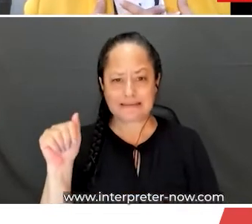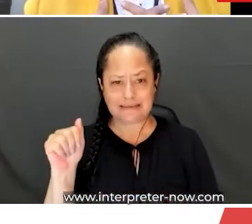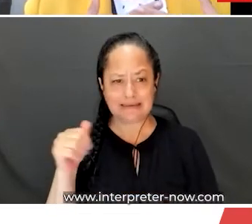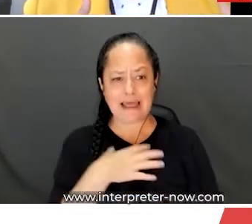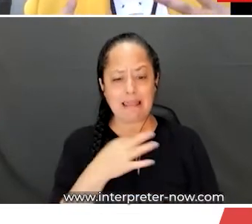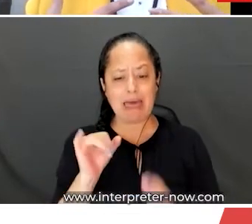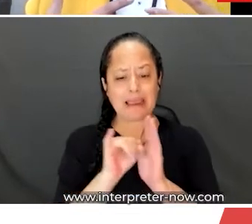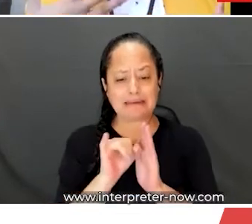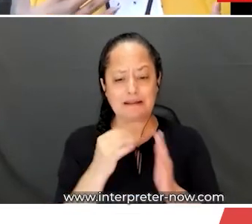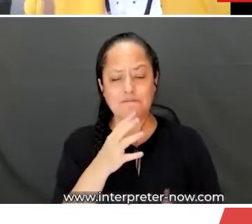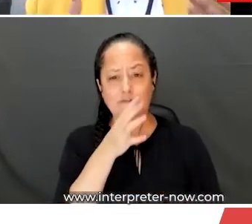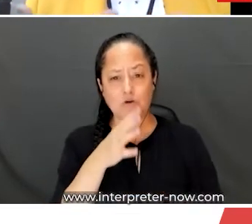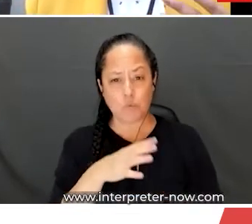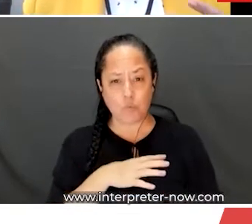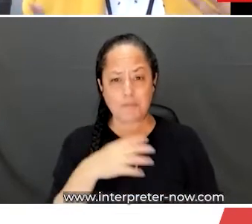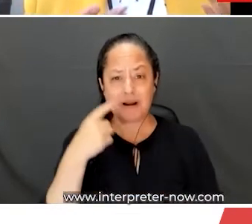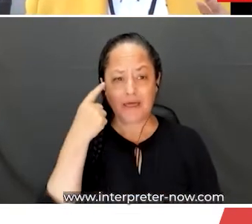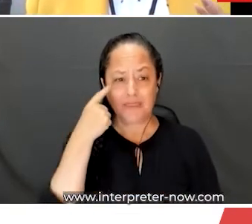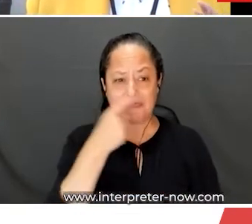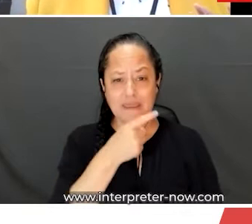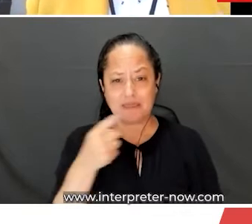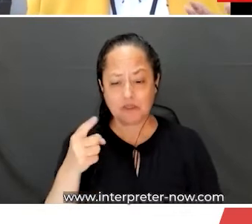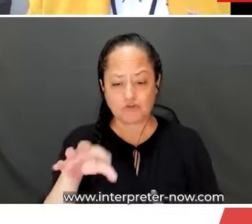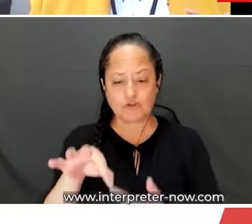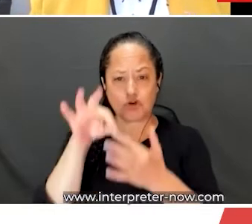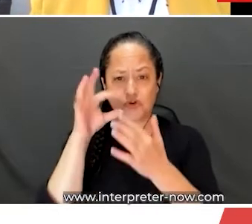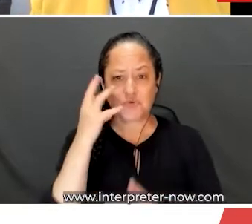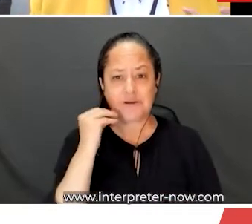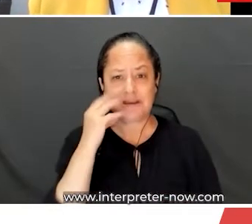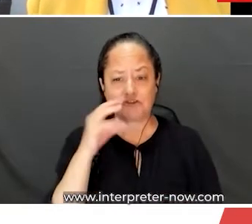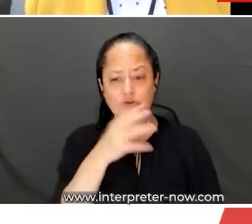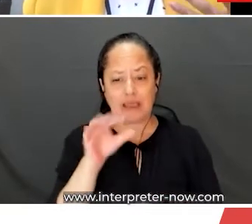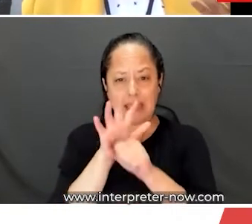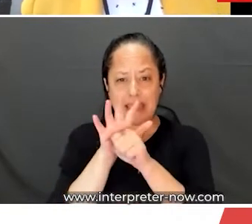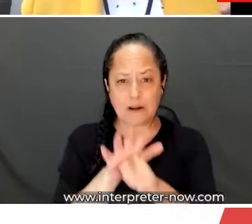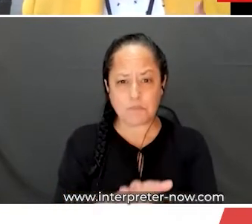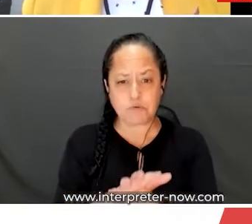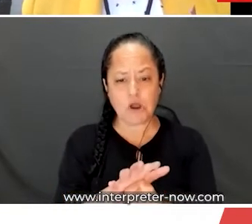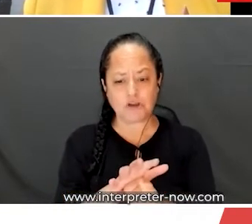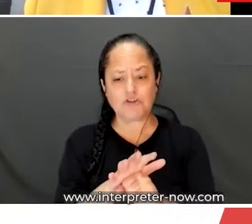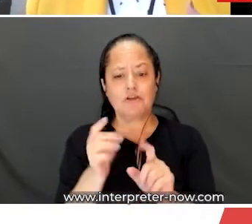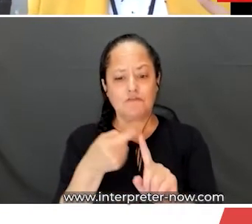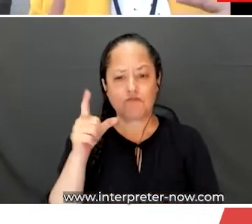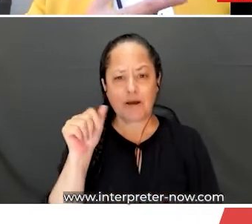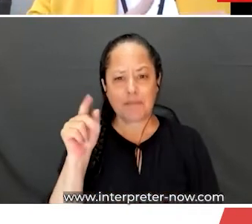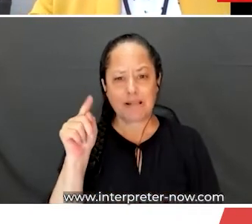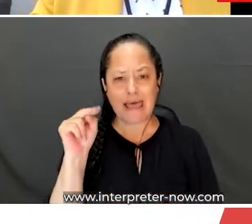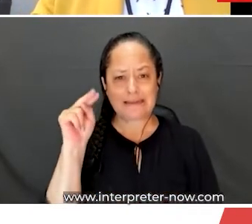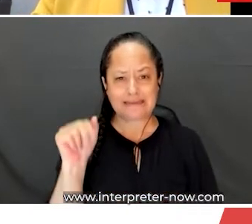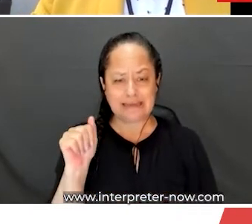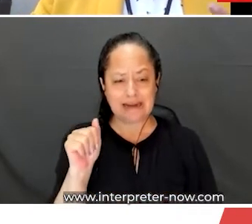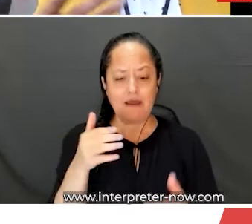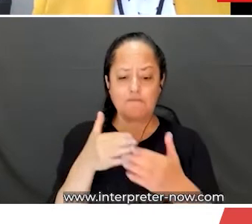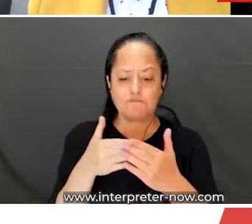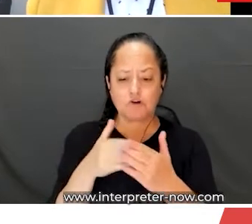as a woman. I think that there's a unique experience and an oppression that comes with being Latina versus